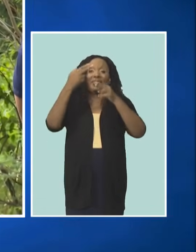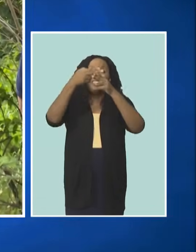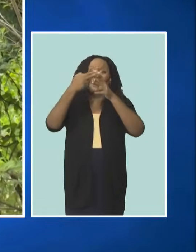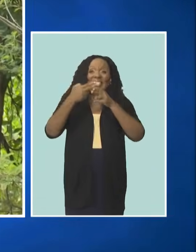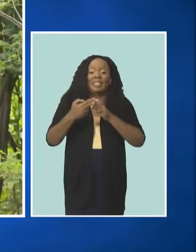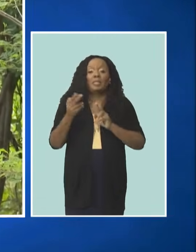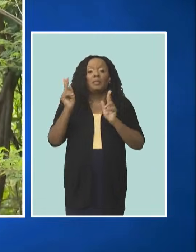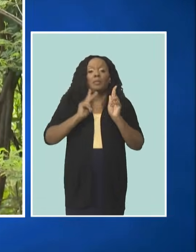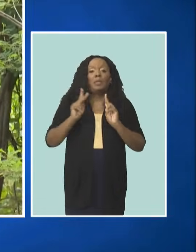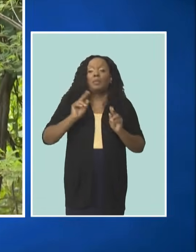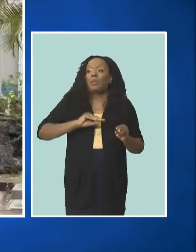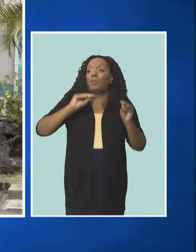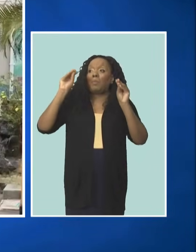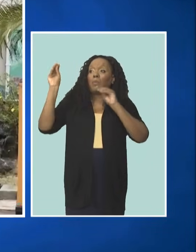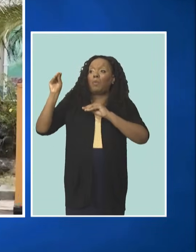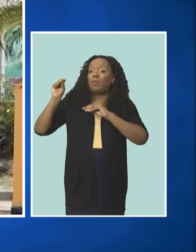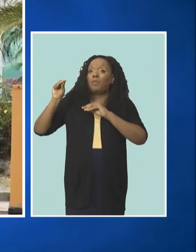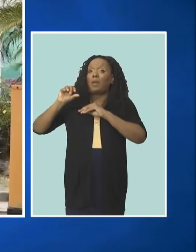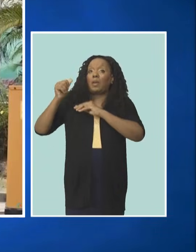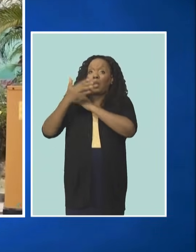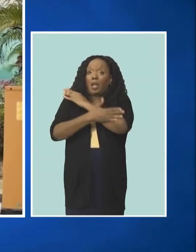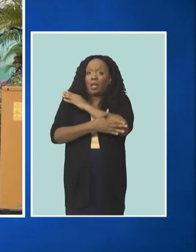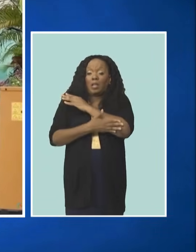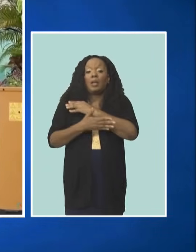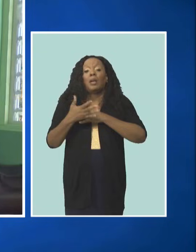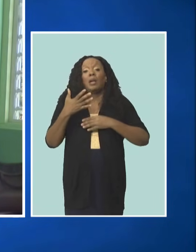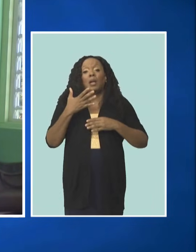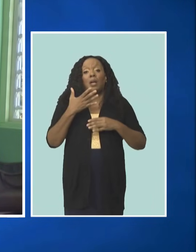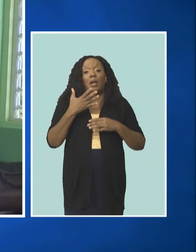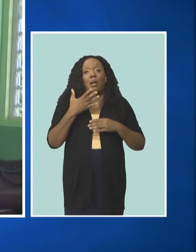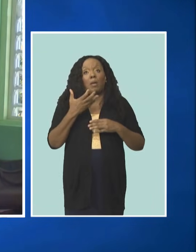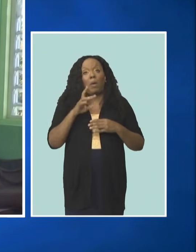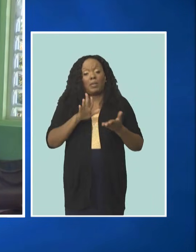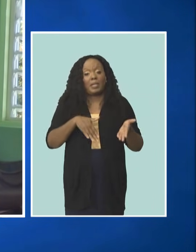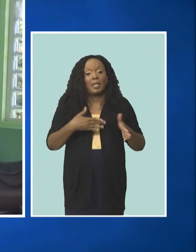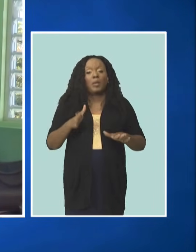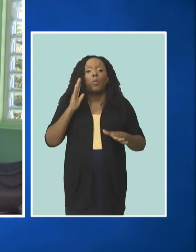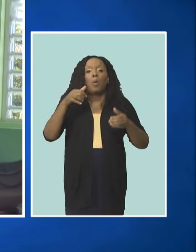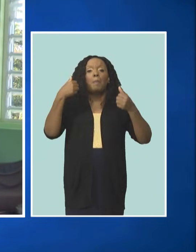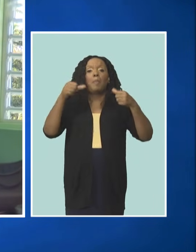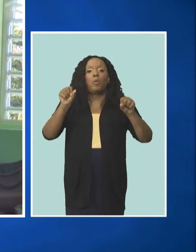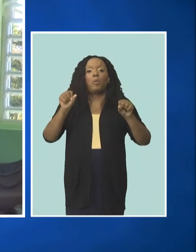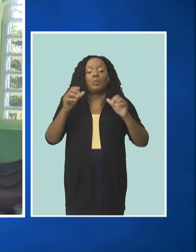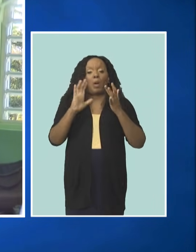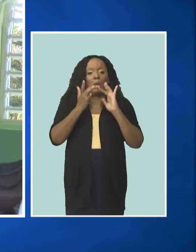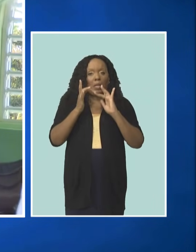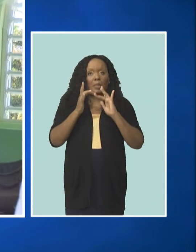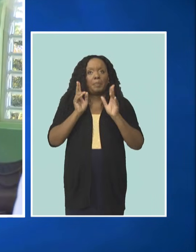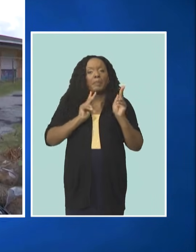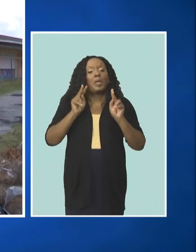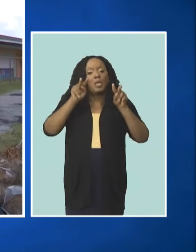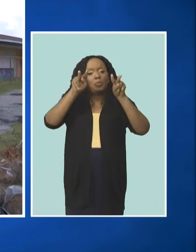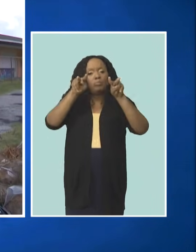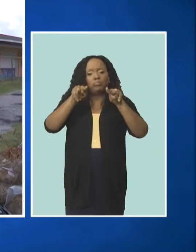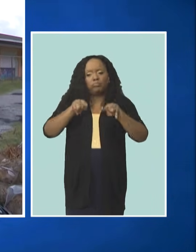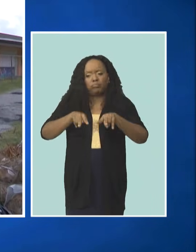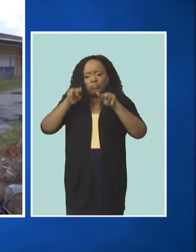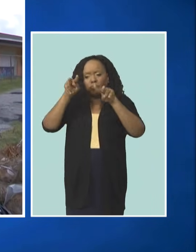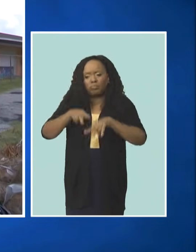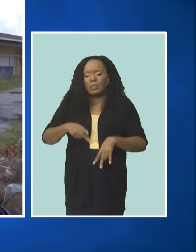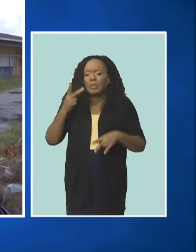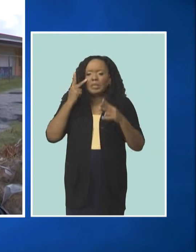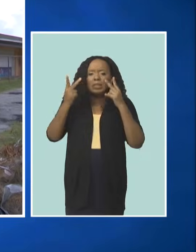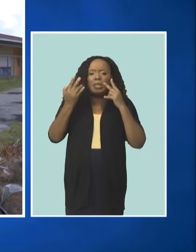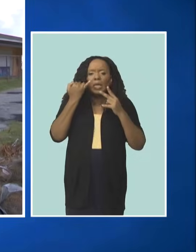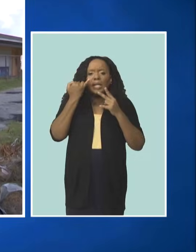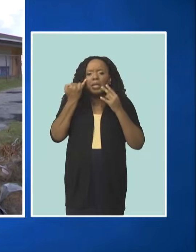living overseas or deceased will be posted online, giving the public a final opportunity to point out errors